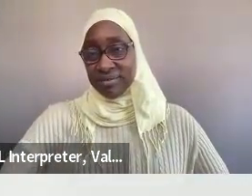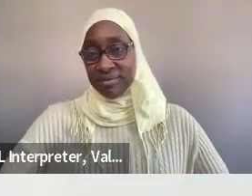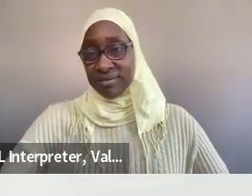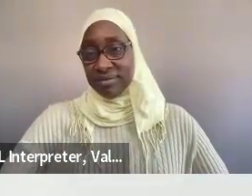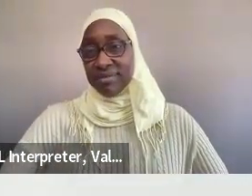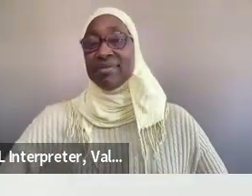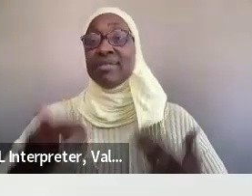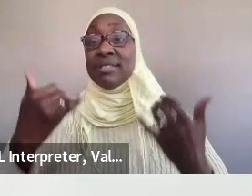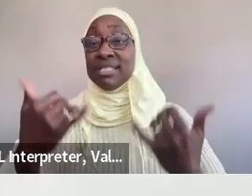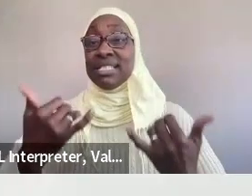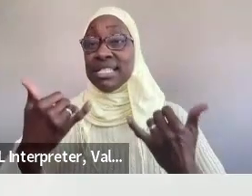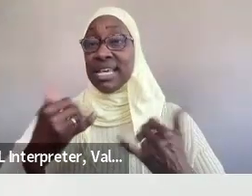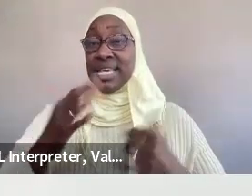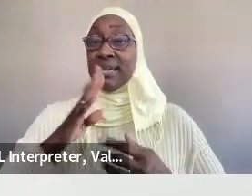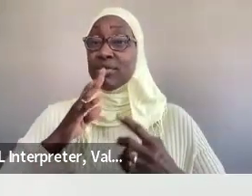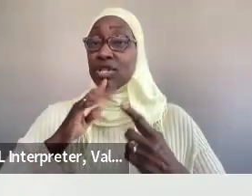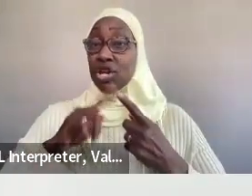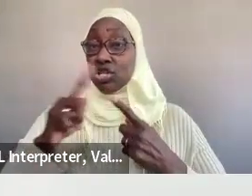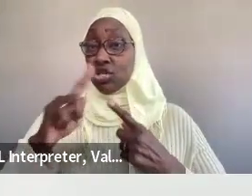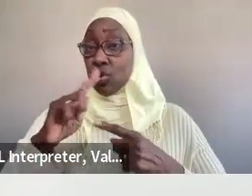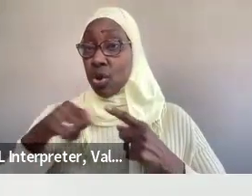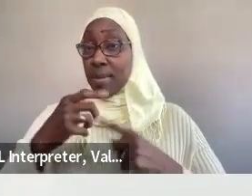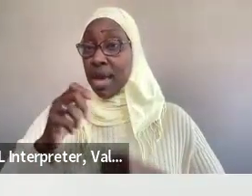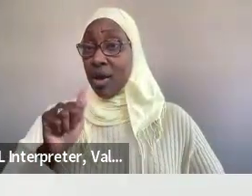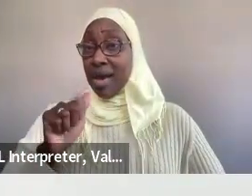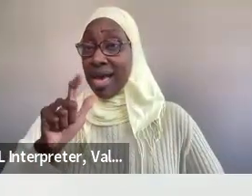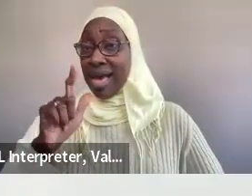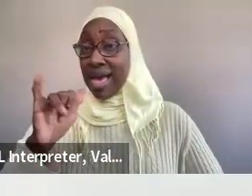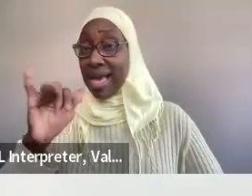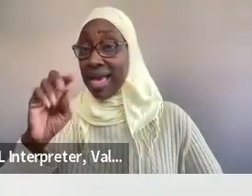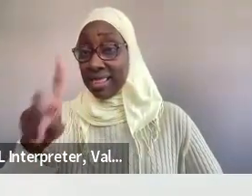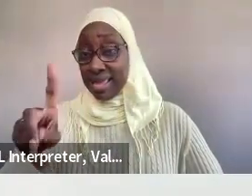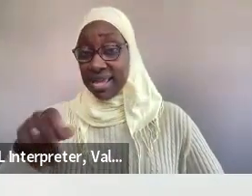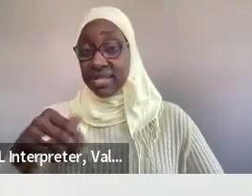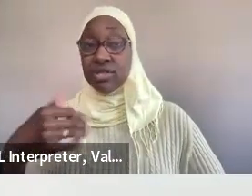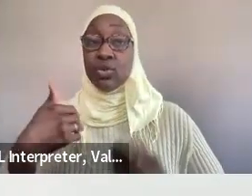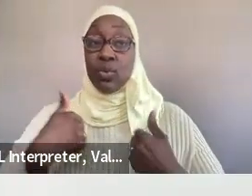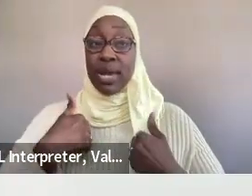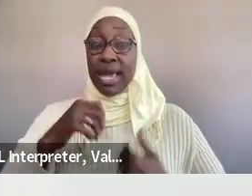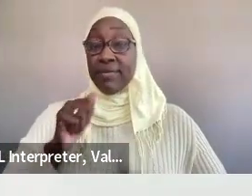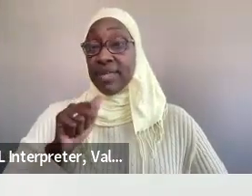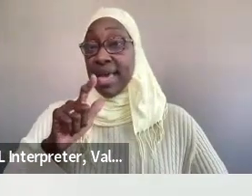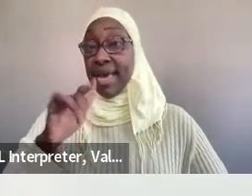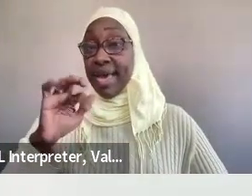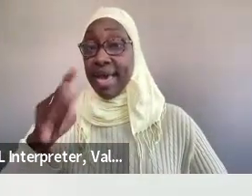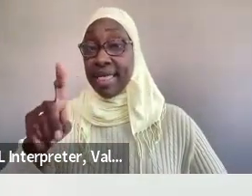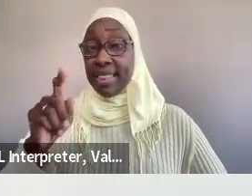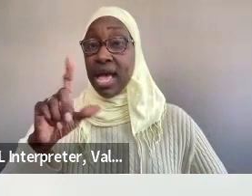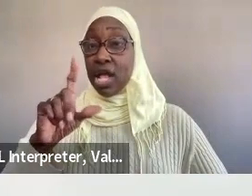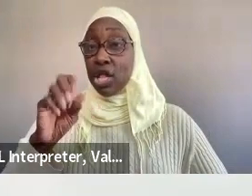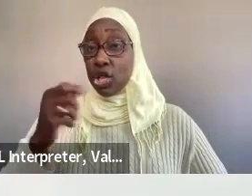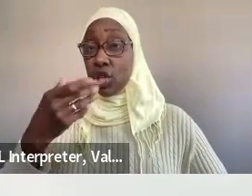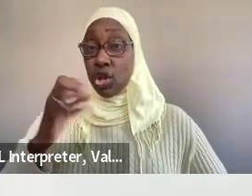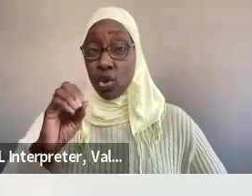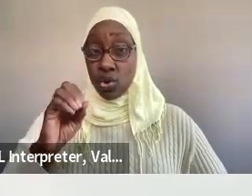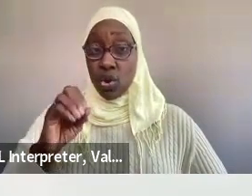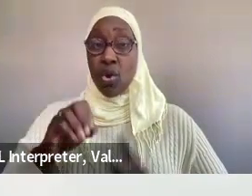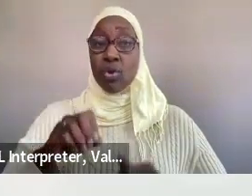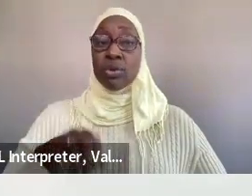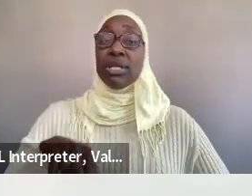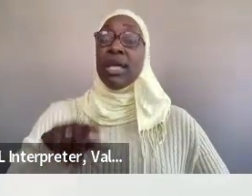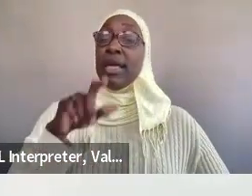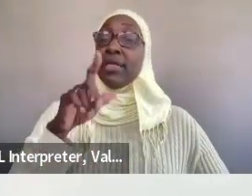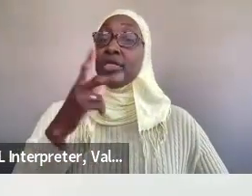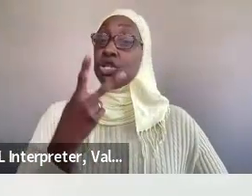I'll be talking to you about Allied. So we have the Allied logo that is displayed on the board, and the L forms